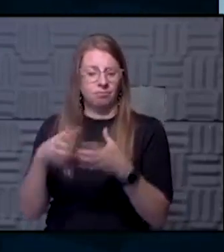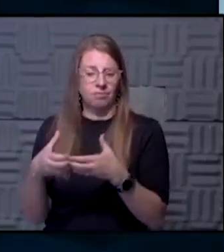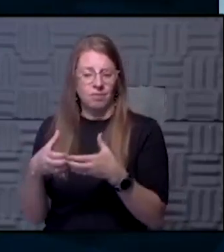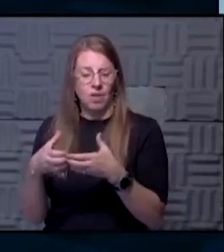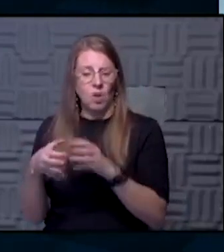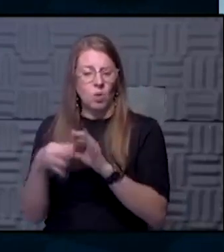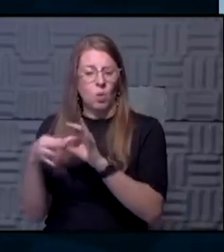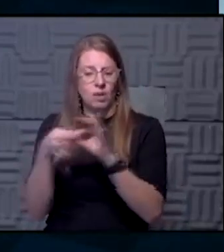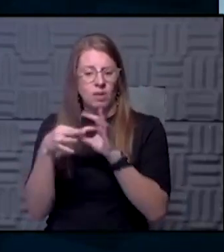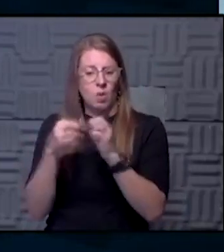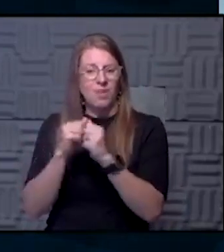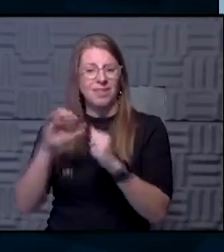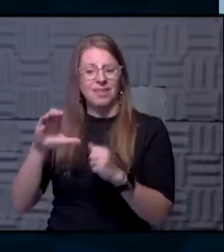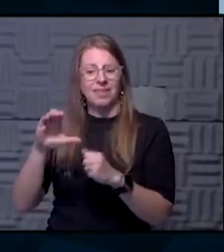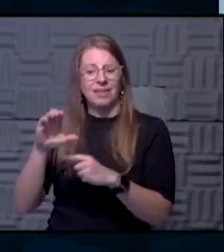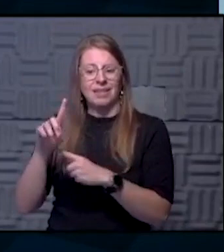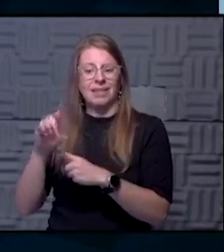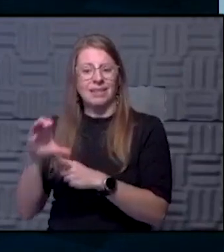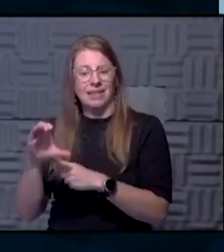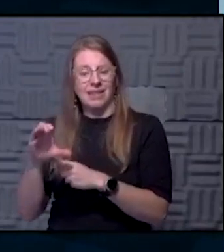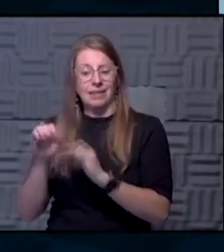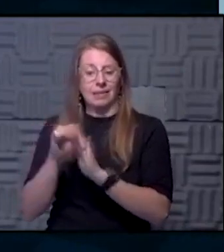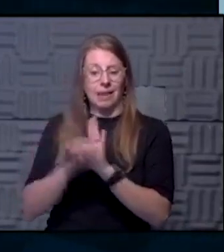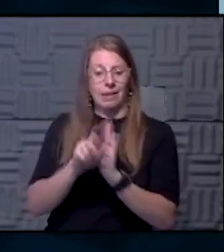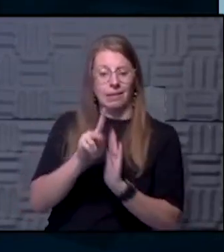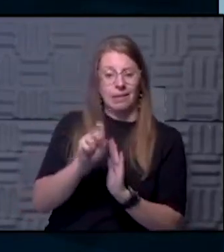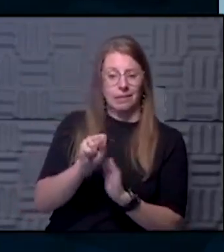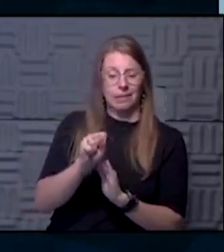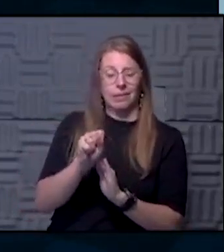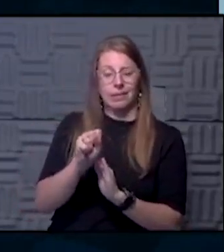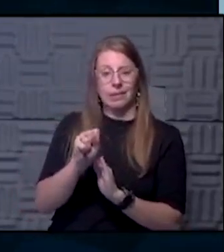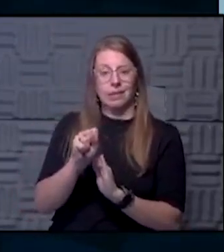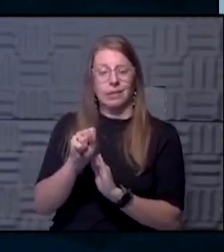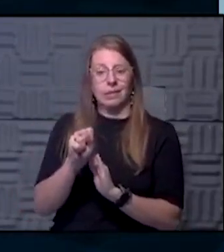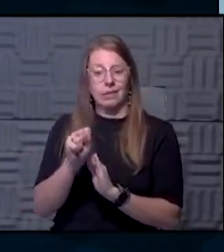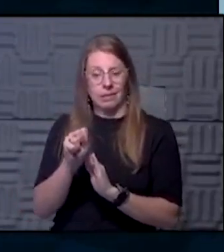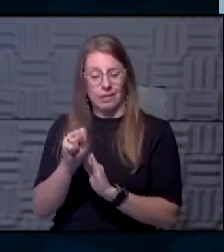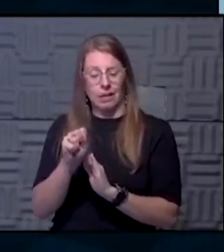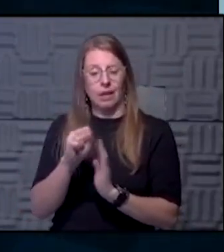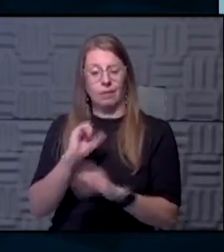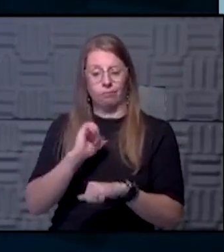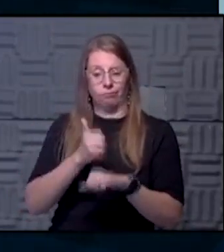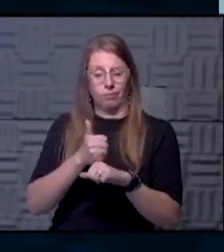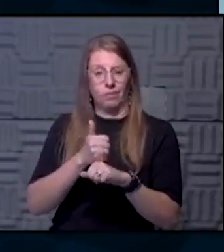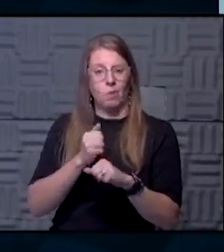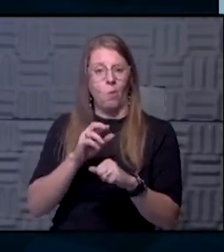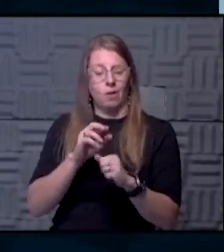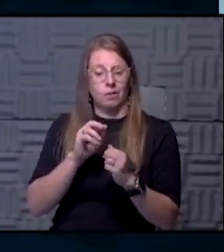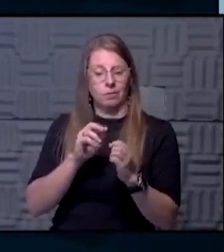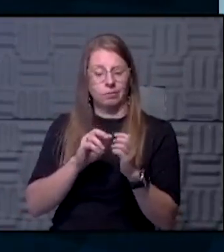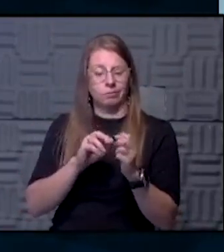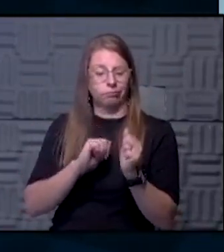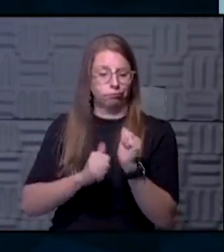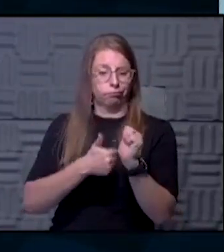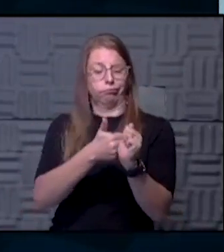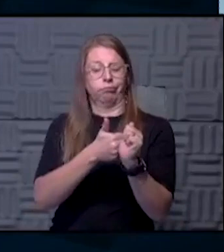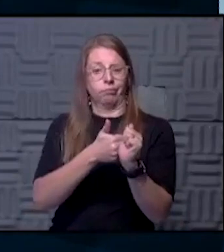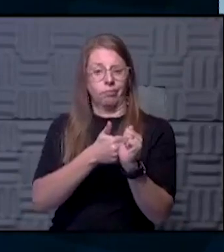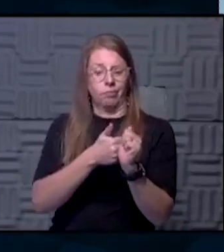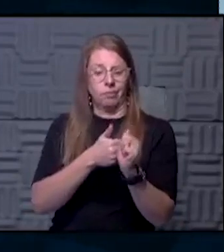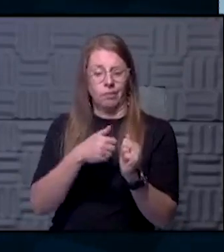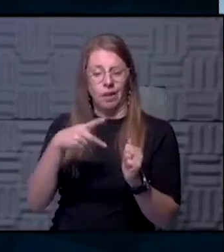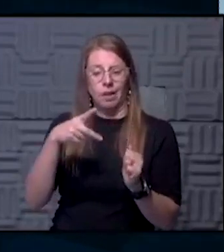with the CDC. The state of Kansas is having to get together our playbook, and the policy and